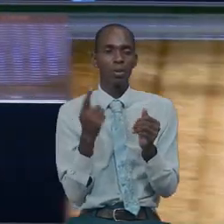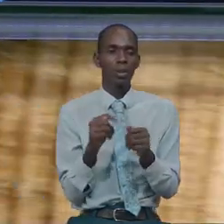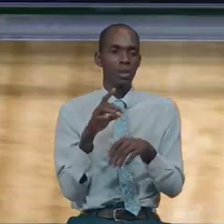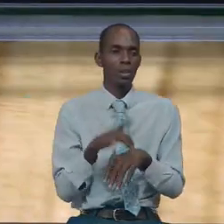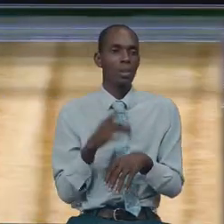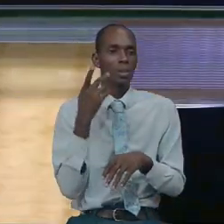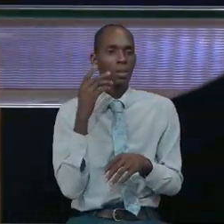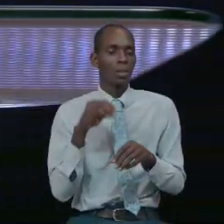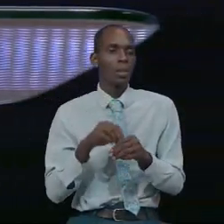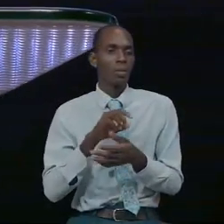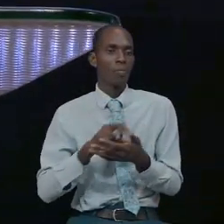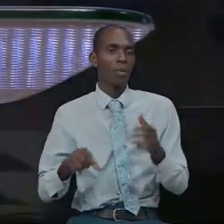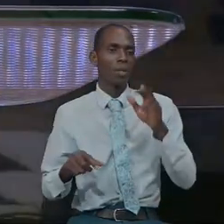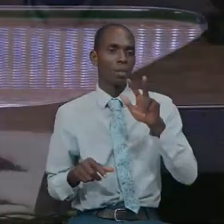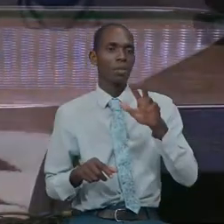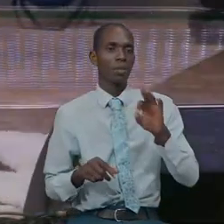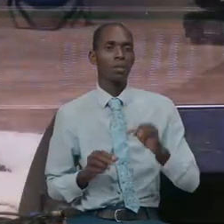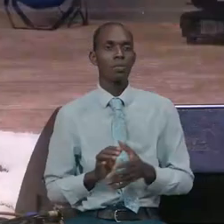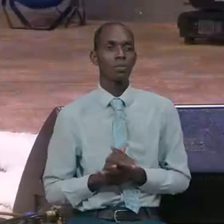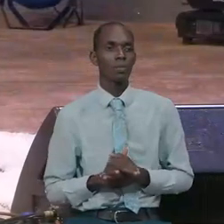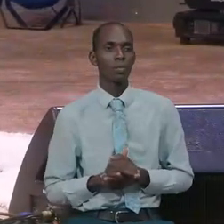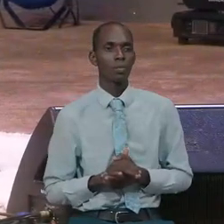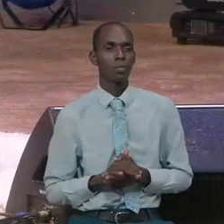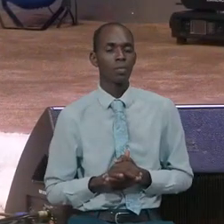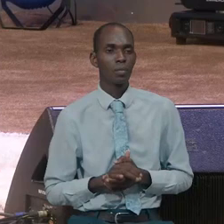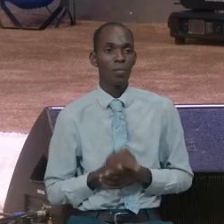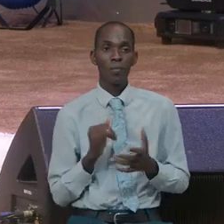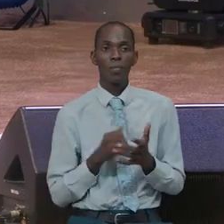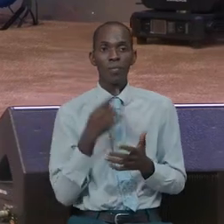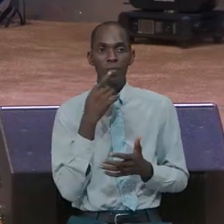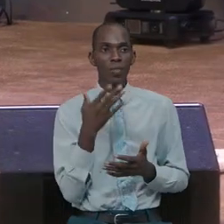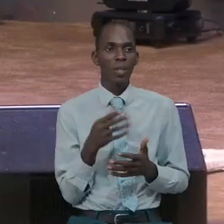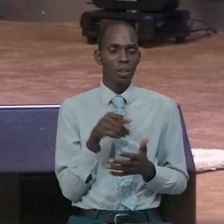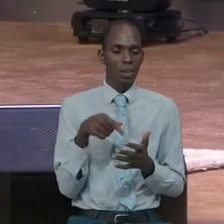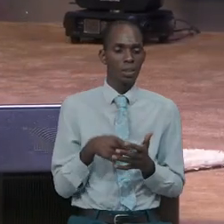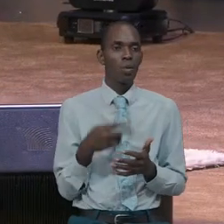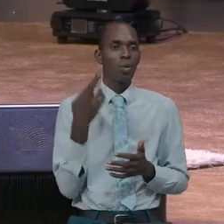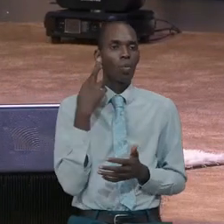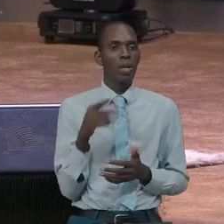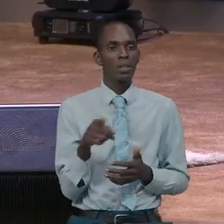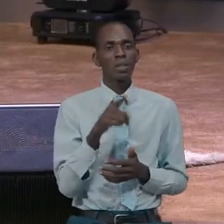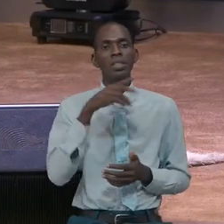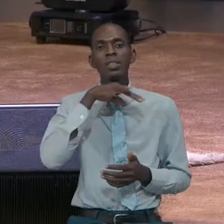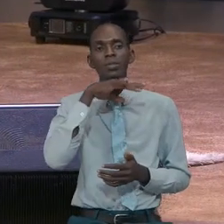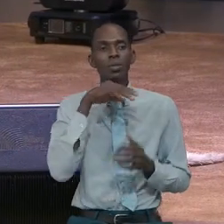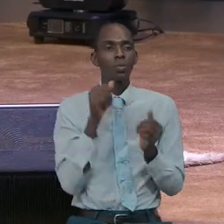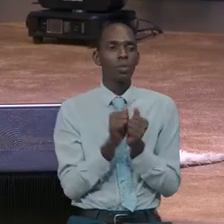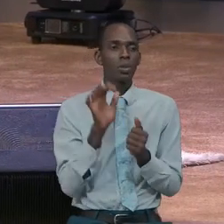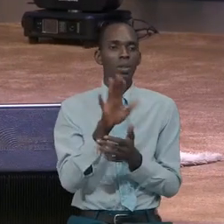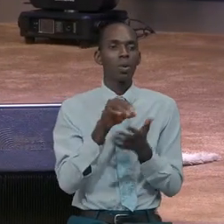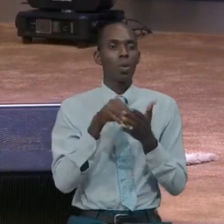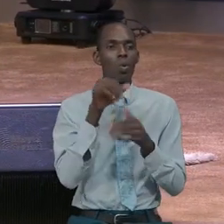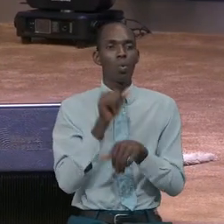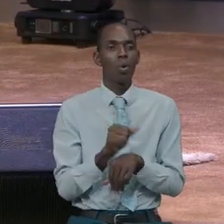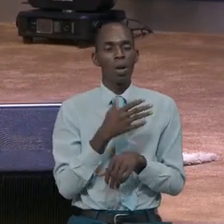verse 39. In verse 39, it says, thus were they defiled with their own